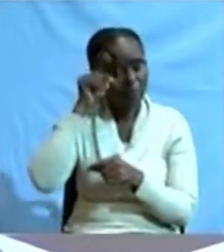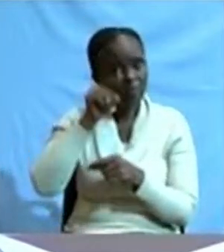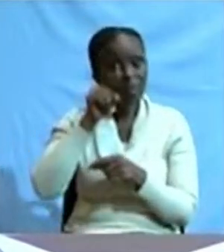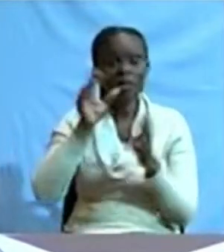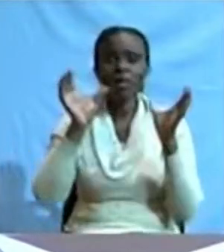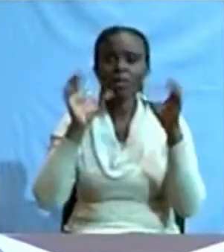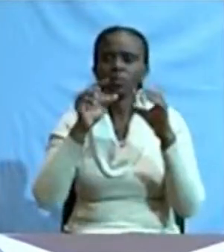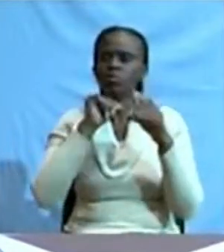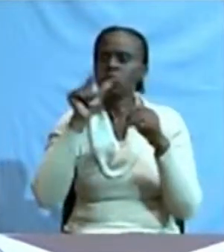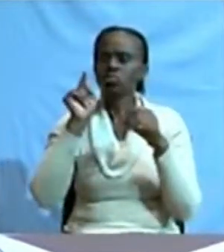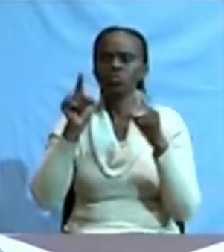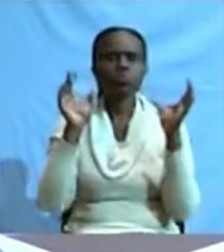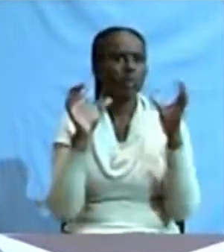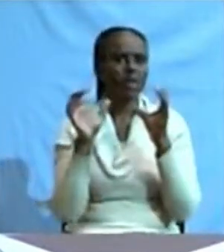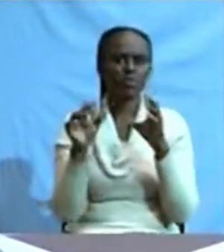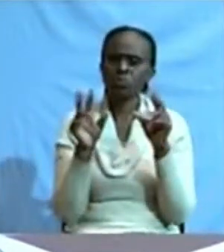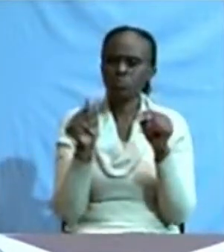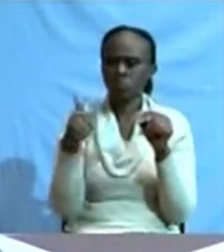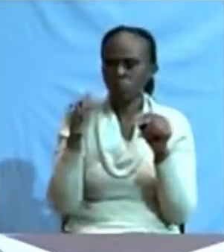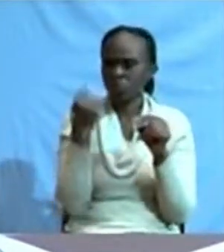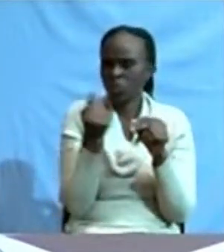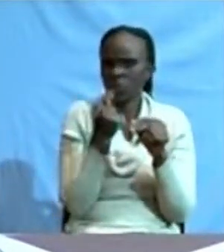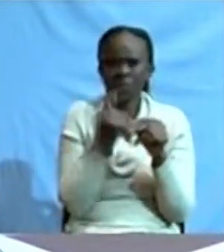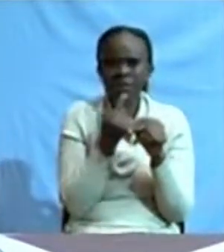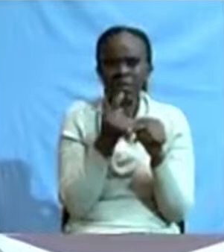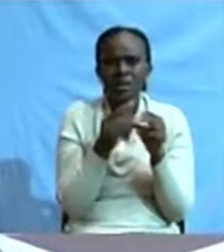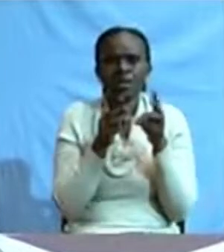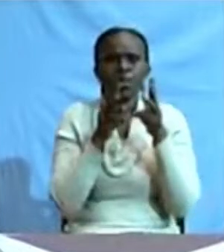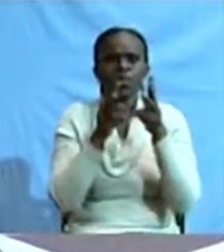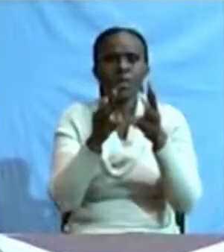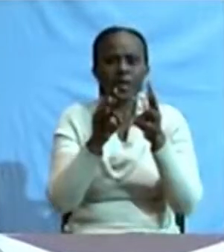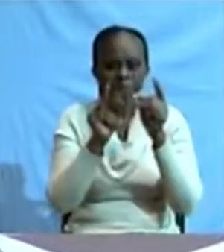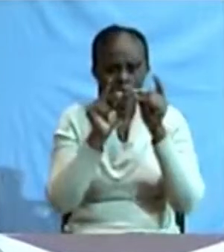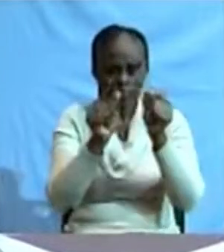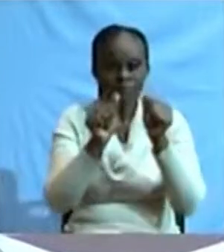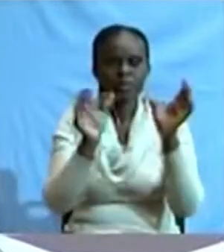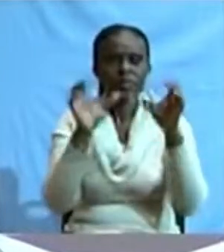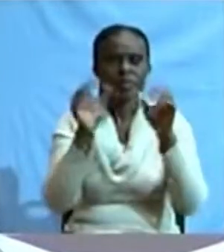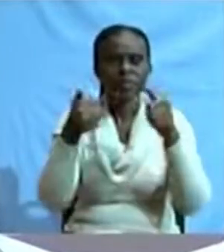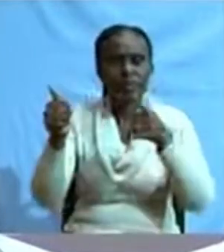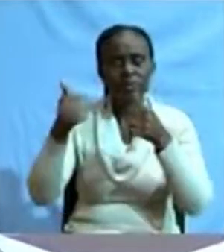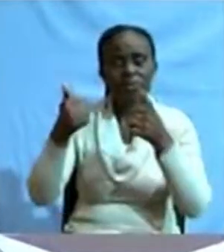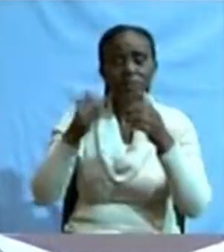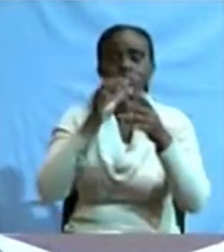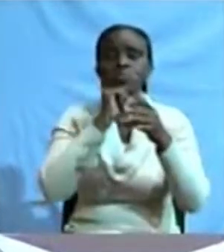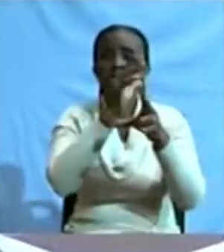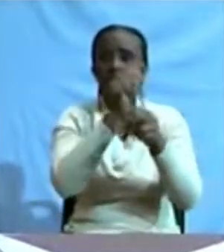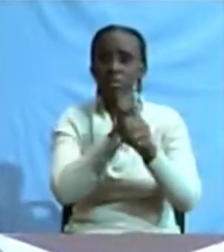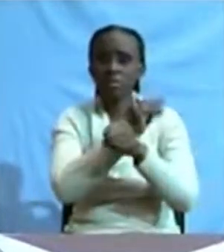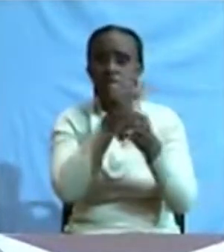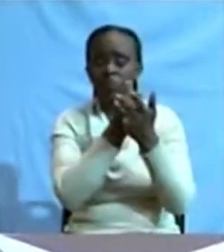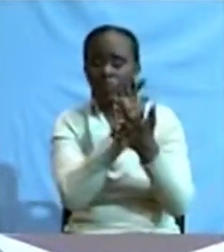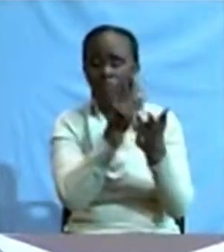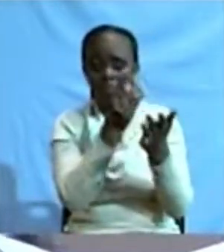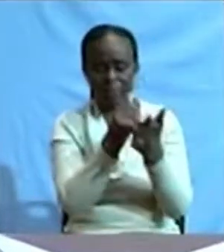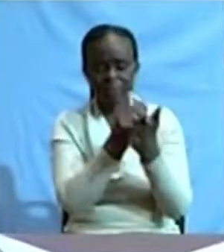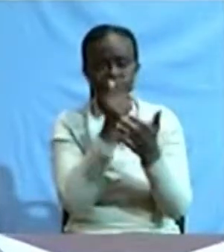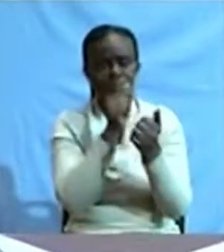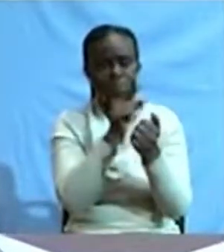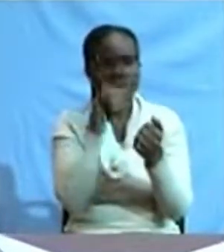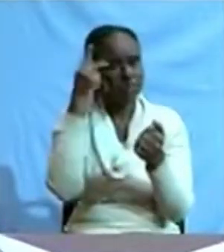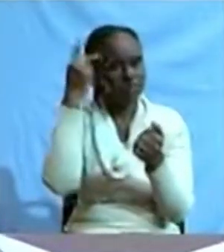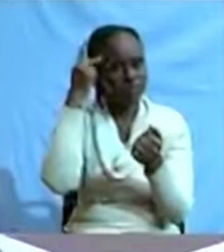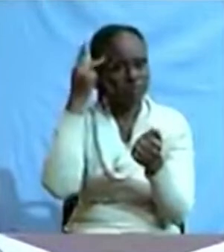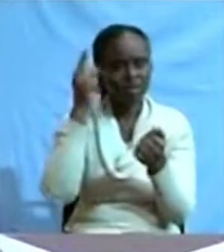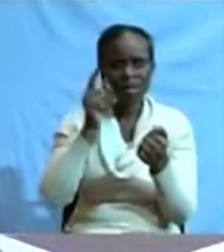community, not you, the council. You are simply a conduit pipe to the community. Now you imagine you're not getting all that money. So because of politics,